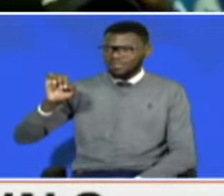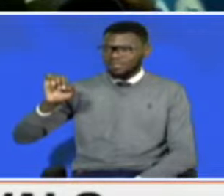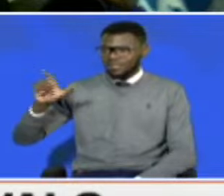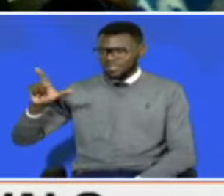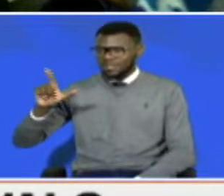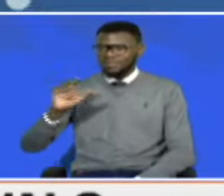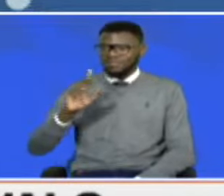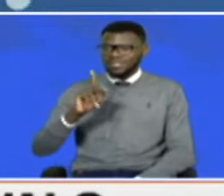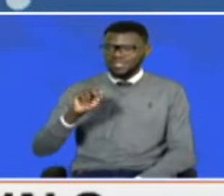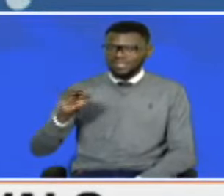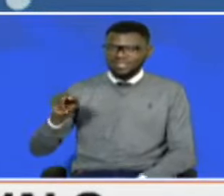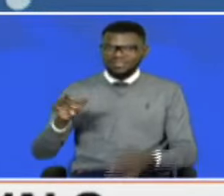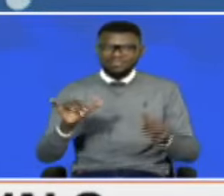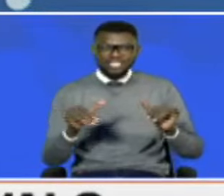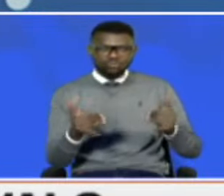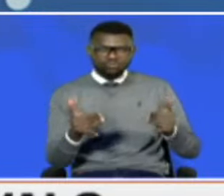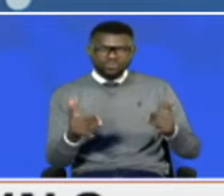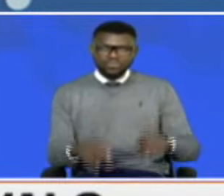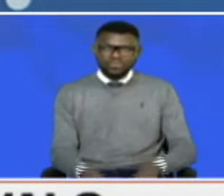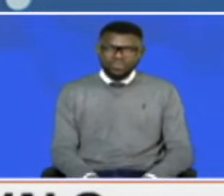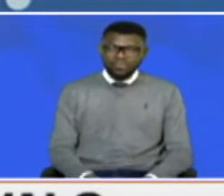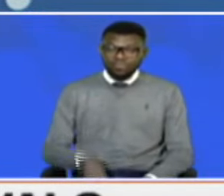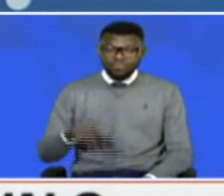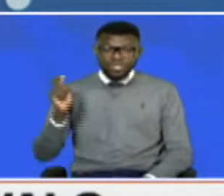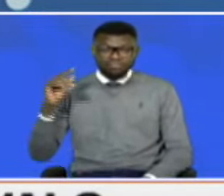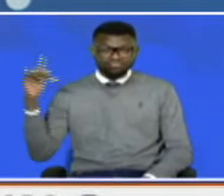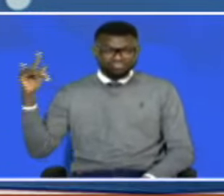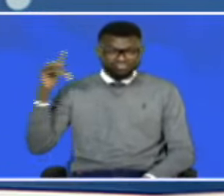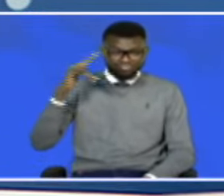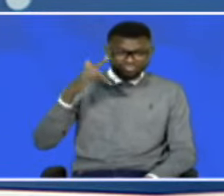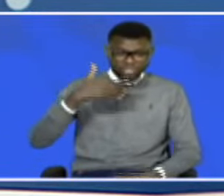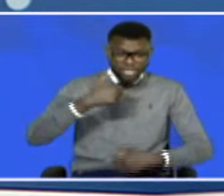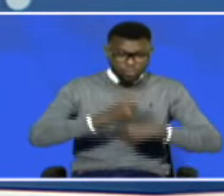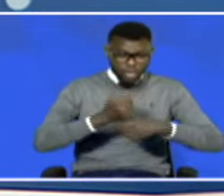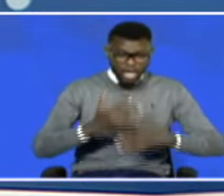The Kenya Aviation Workers Union has postponed their